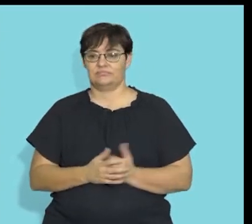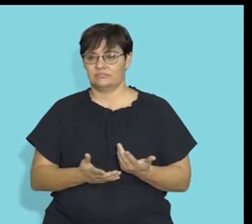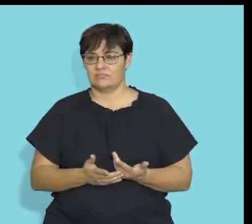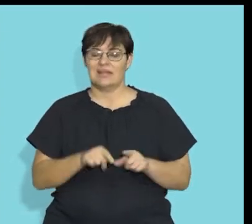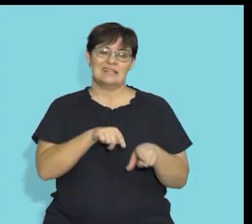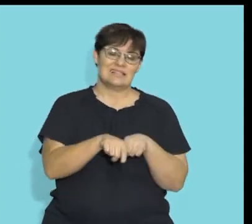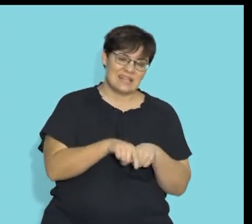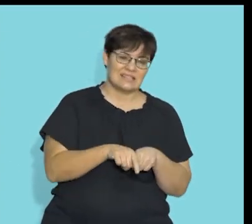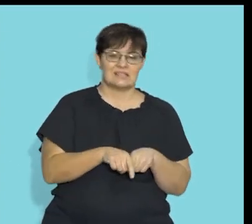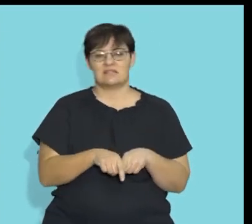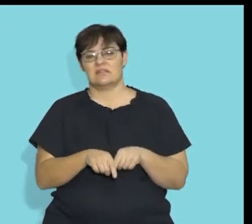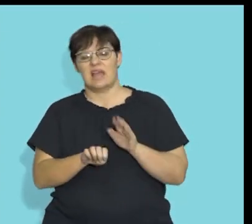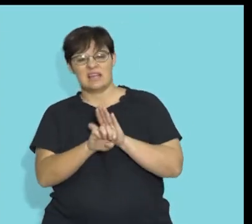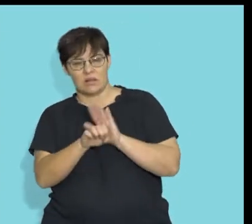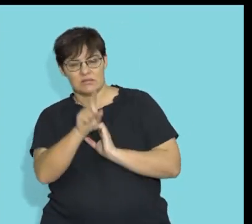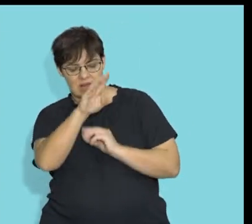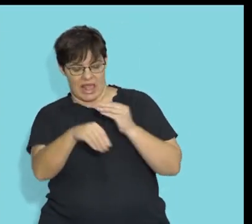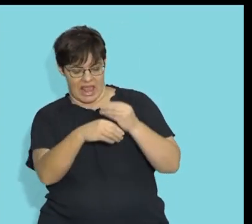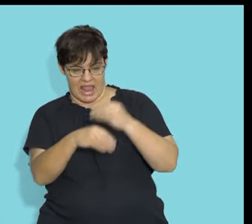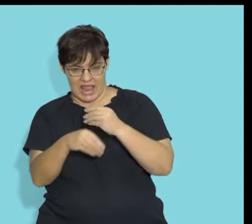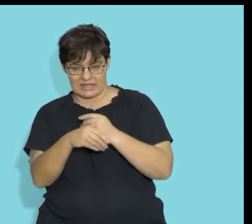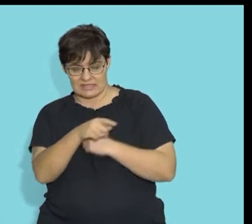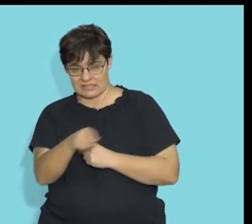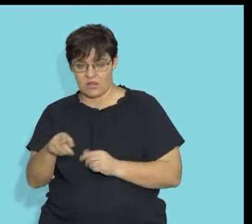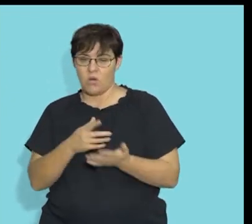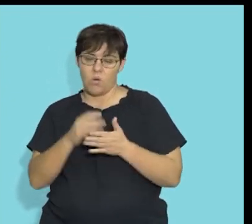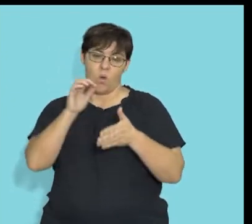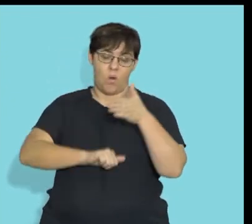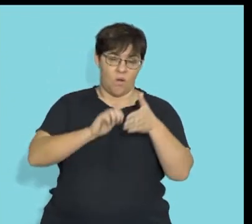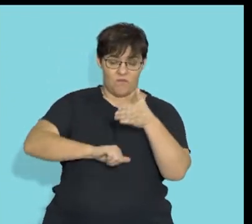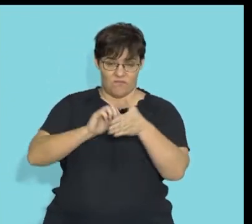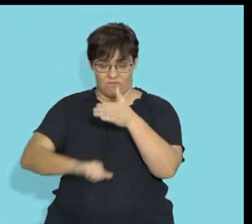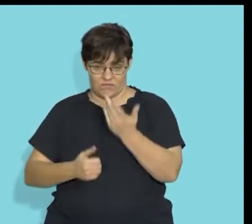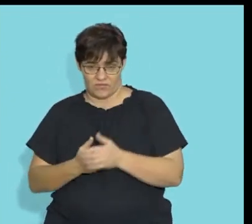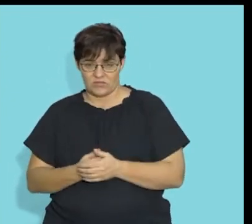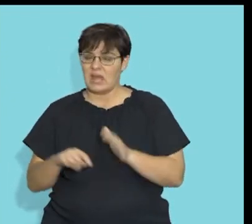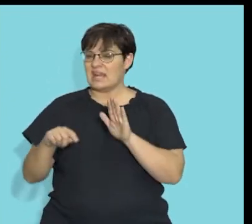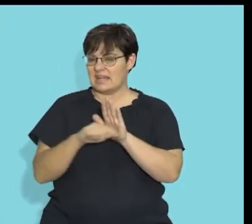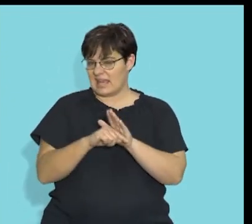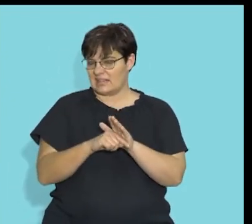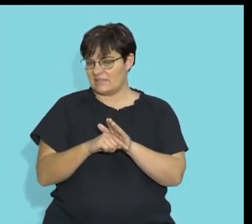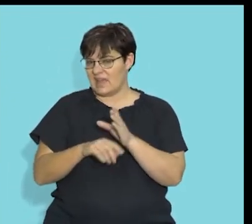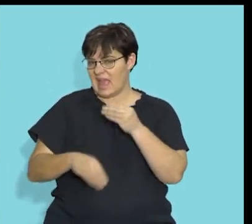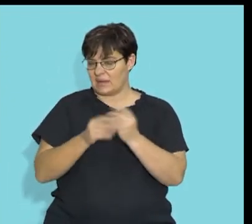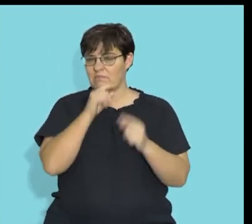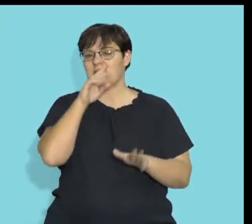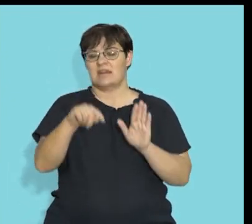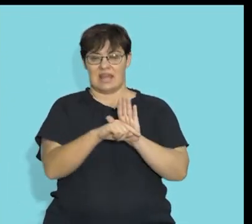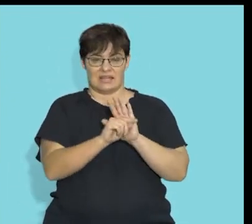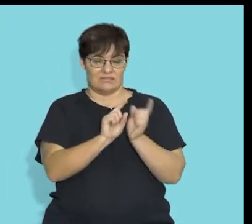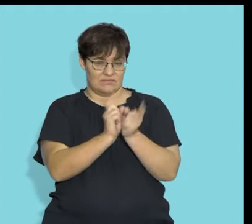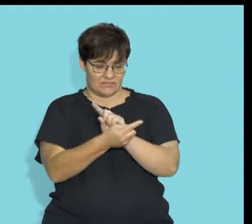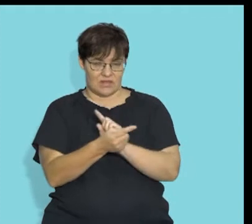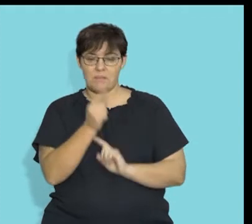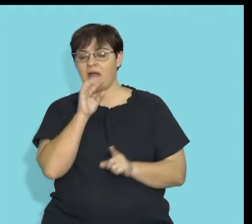in a test or in an example, when you see those additions or sometimes subtractions, because if you add a negative value, it's negative,